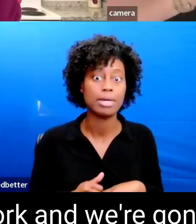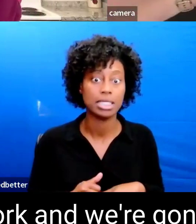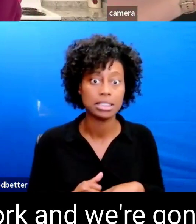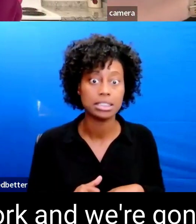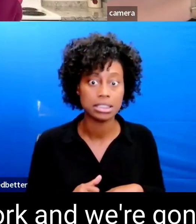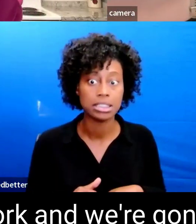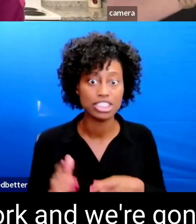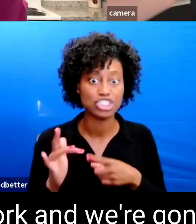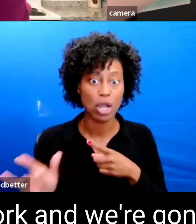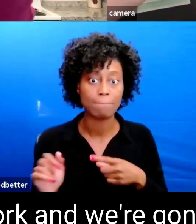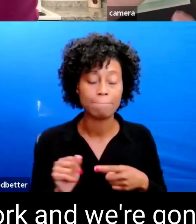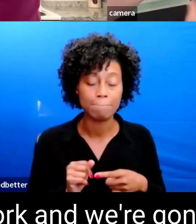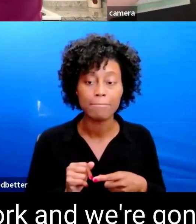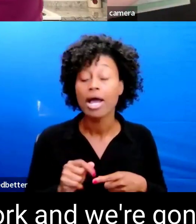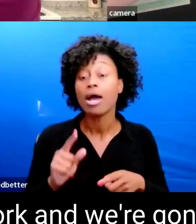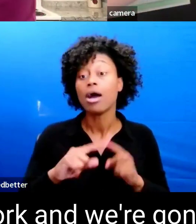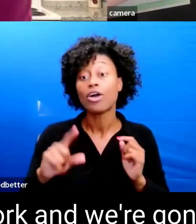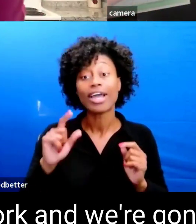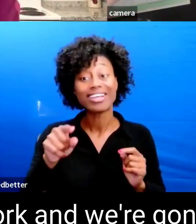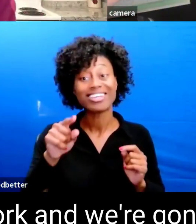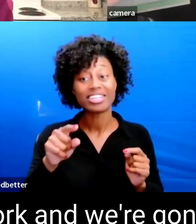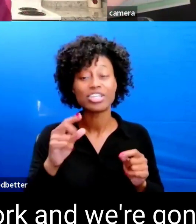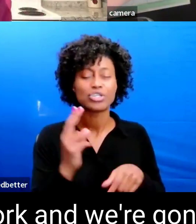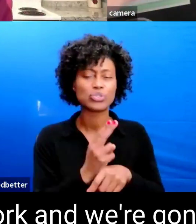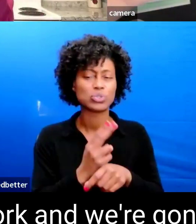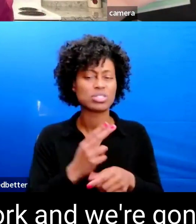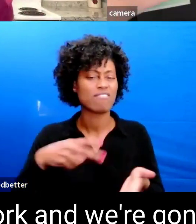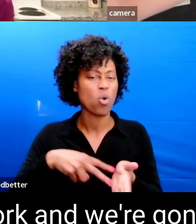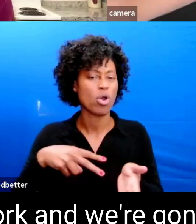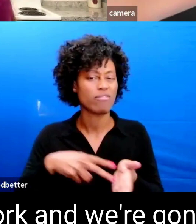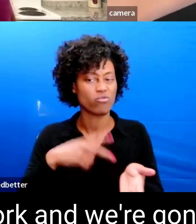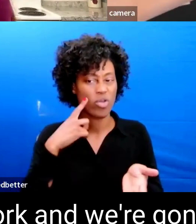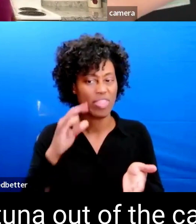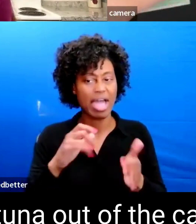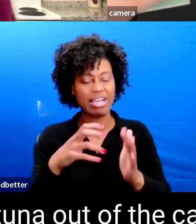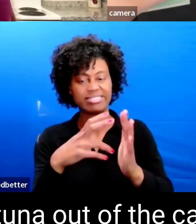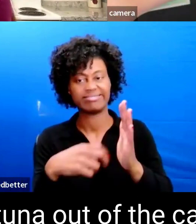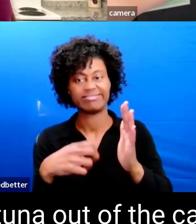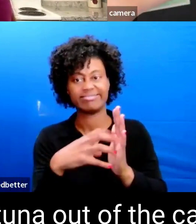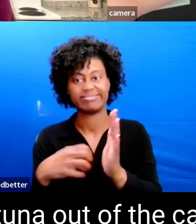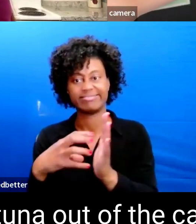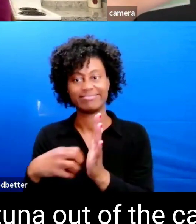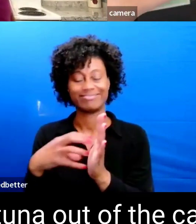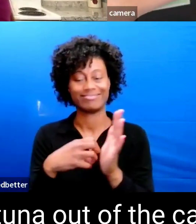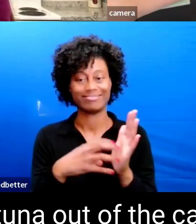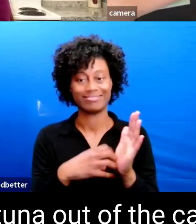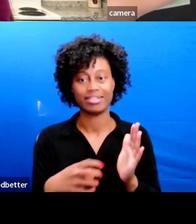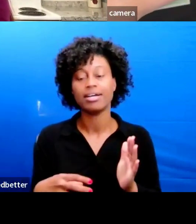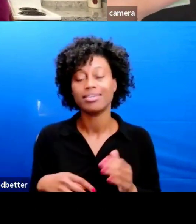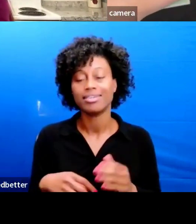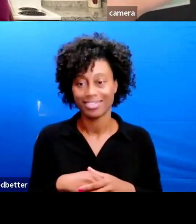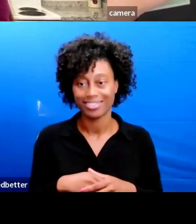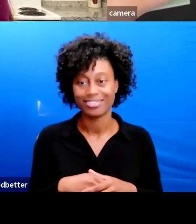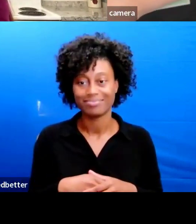let's use a fork and we're going to scrape the tuna out of the